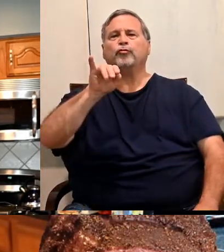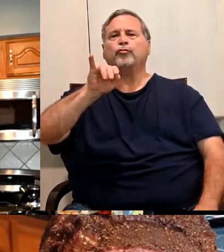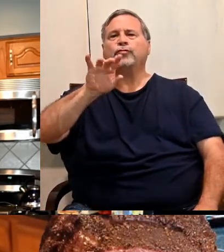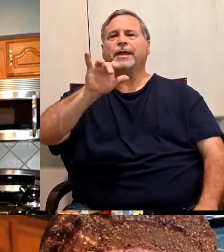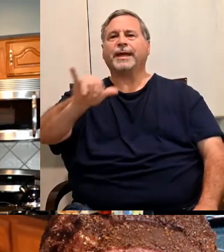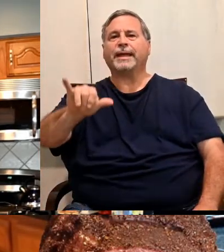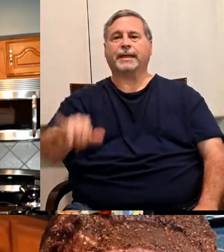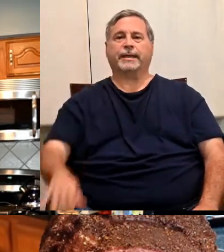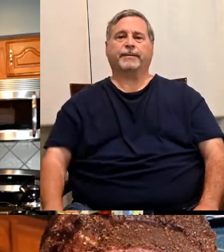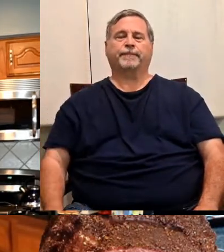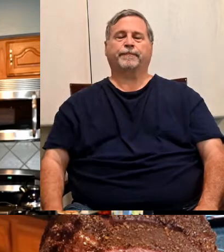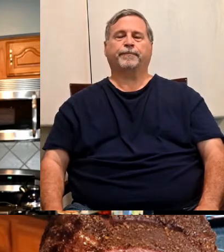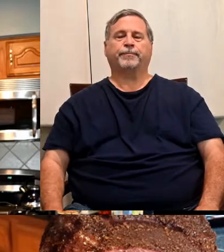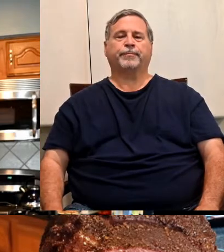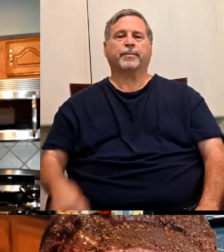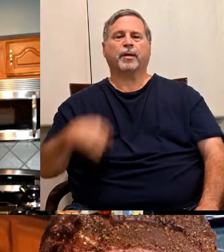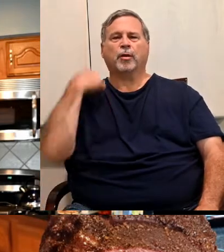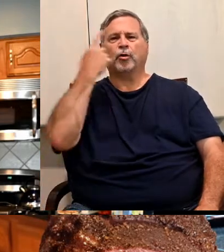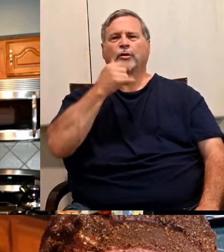Very juicy.